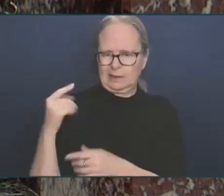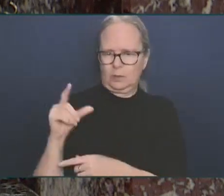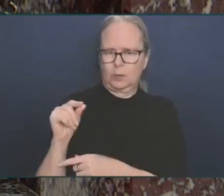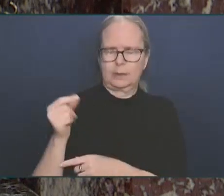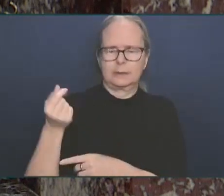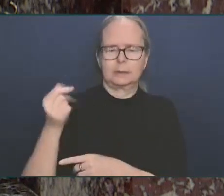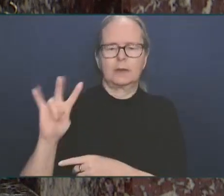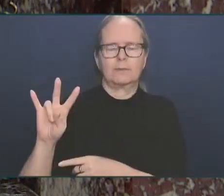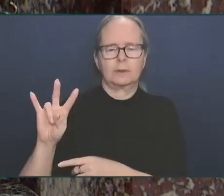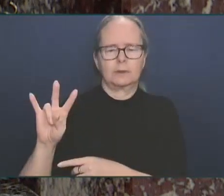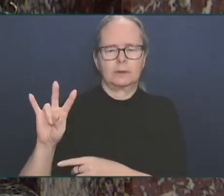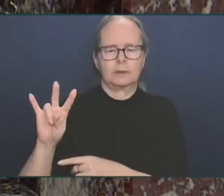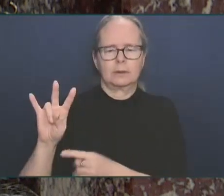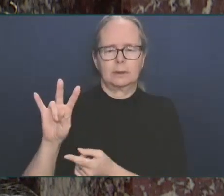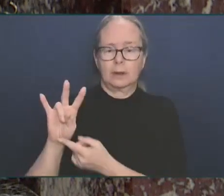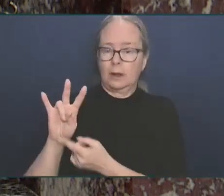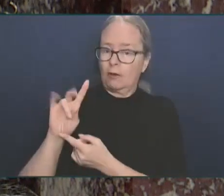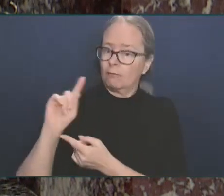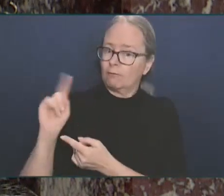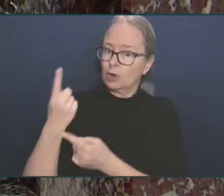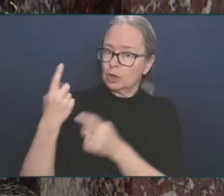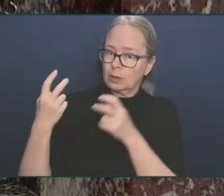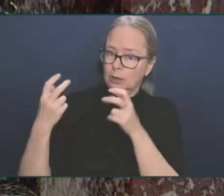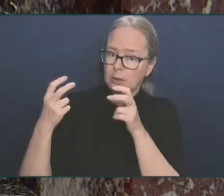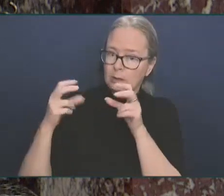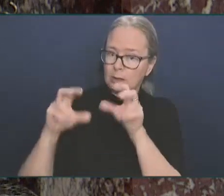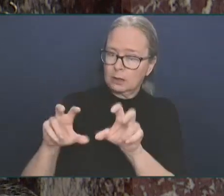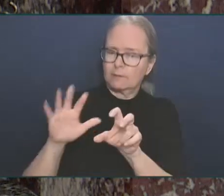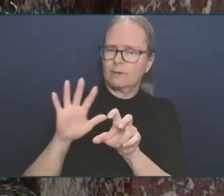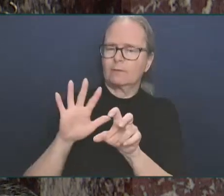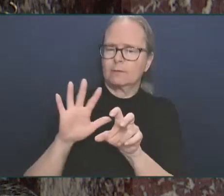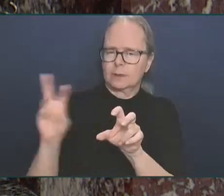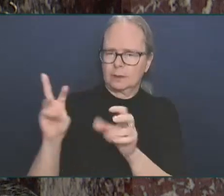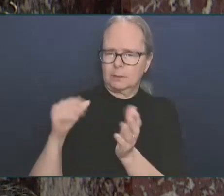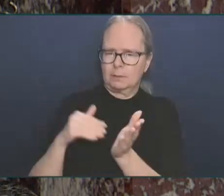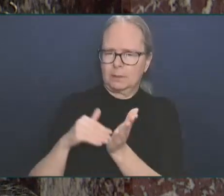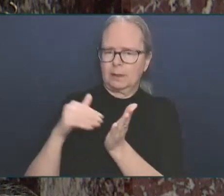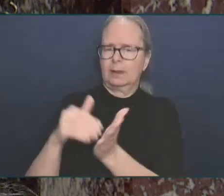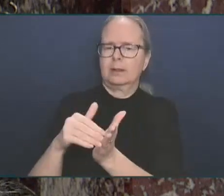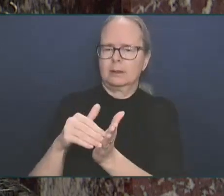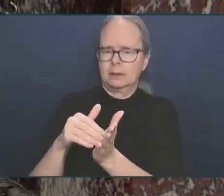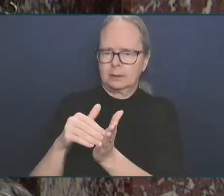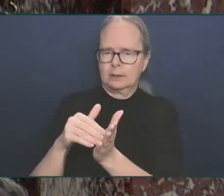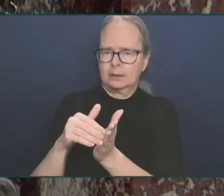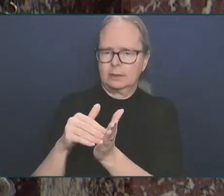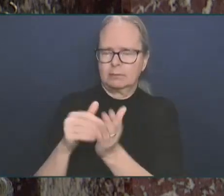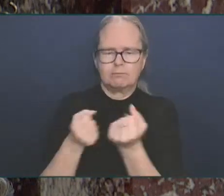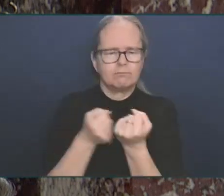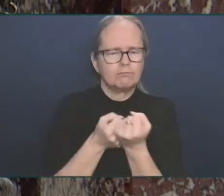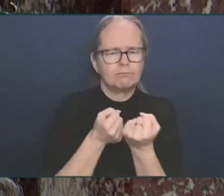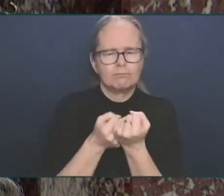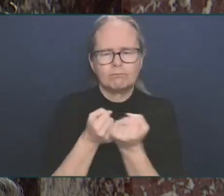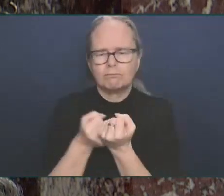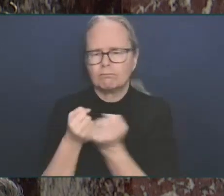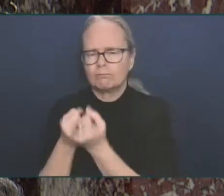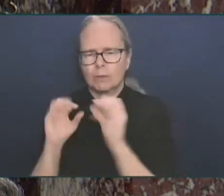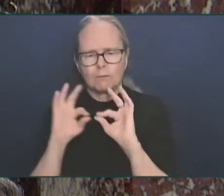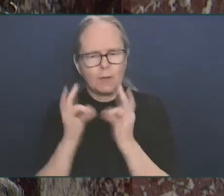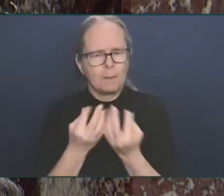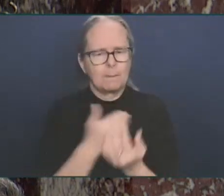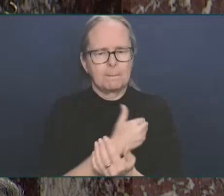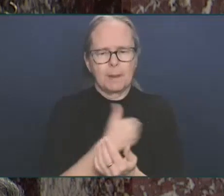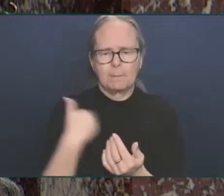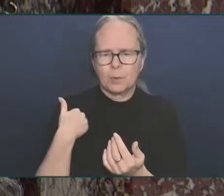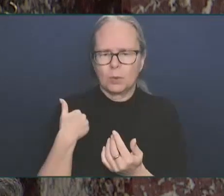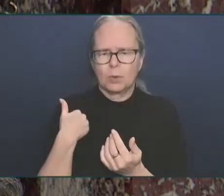assist in the member communities on Vancouver Island and the Sunshine Coast, attracting upwards of about $250